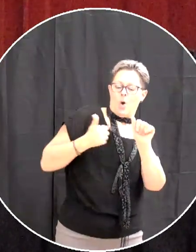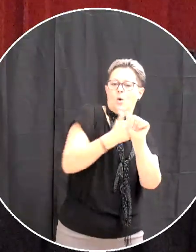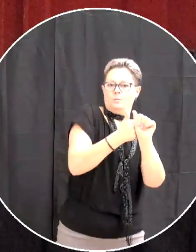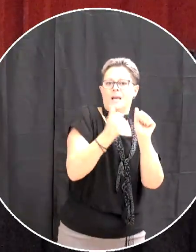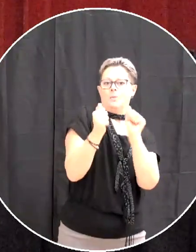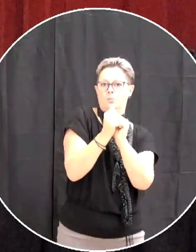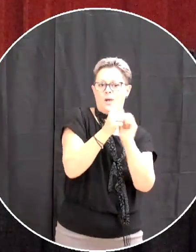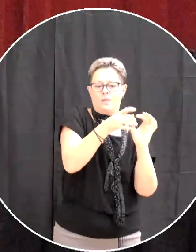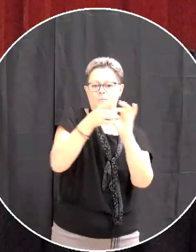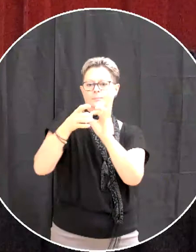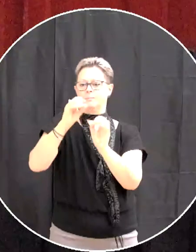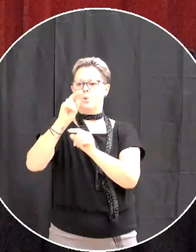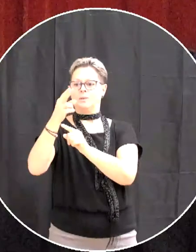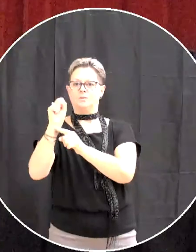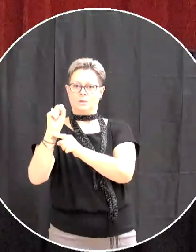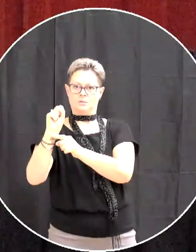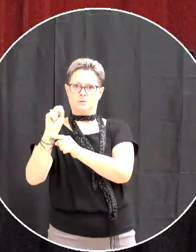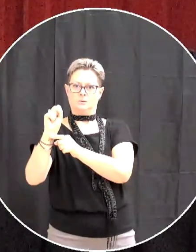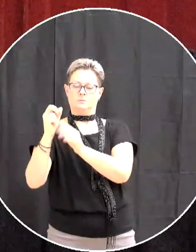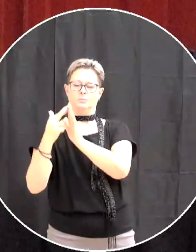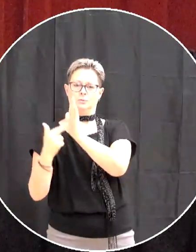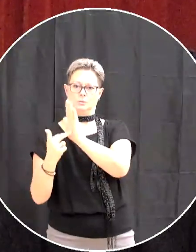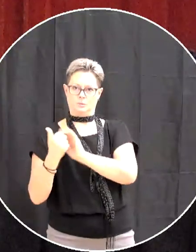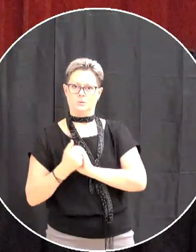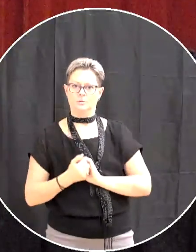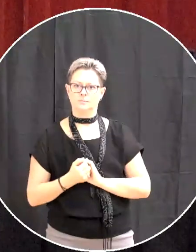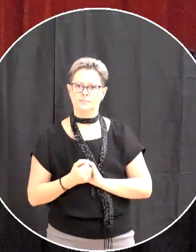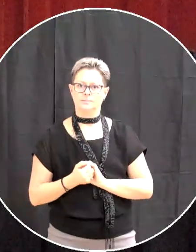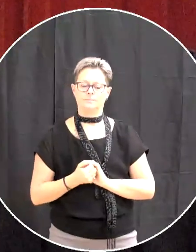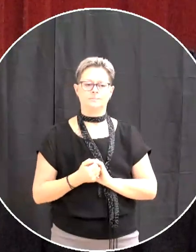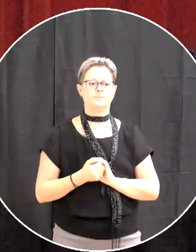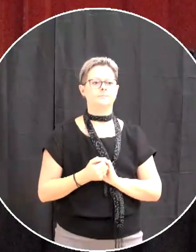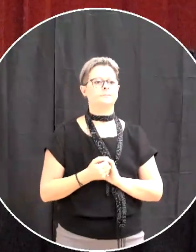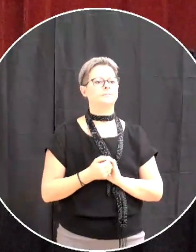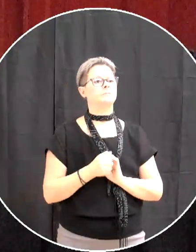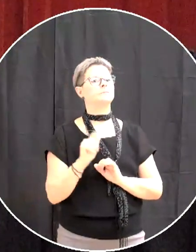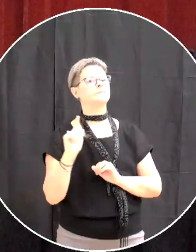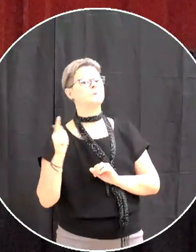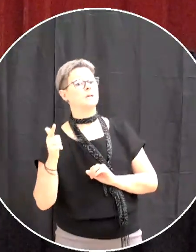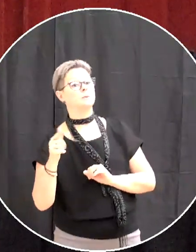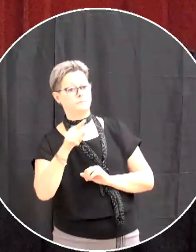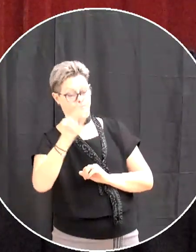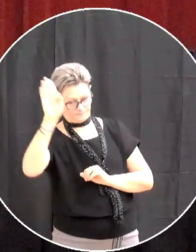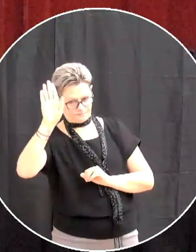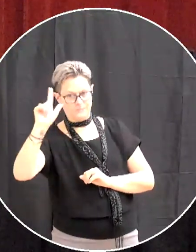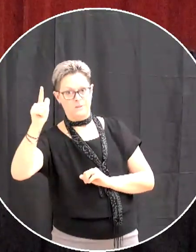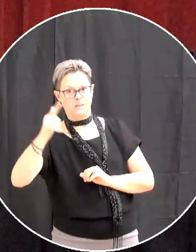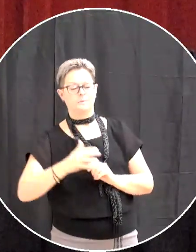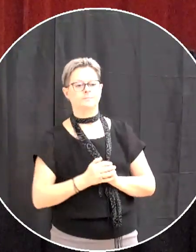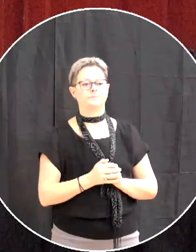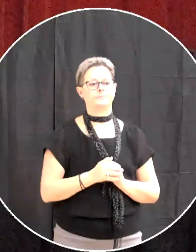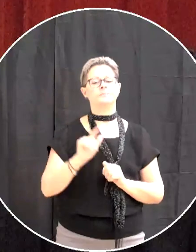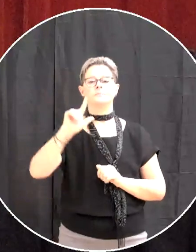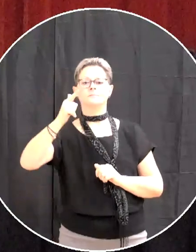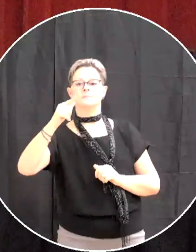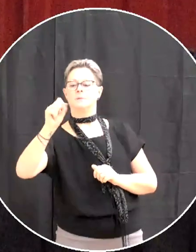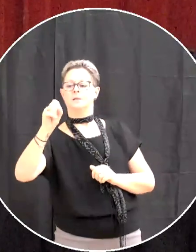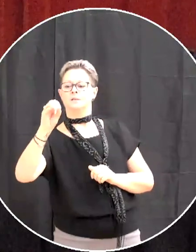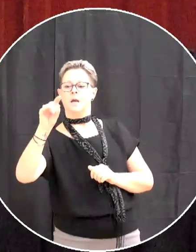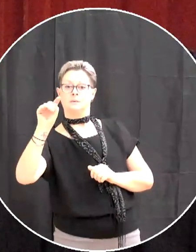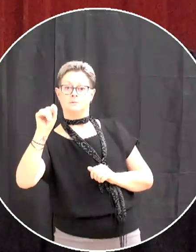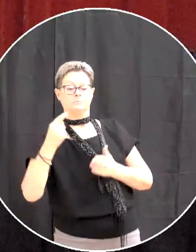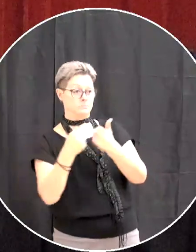by the Program and Human Resources Committee. Begging a seconder. Seconded by Scott.